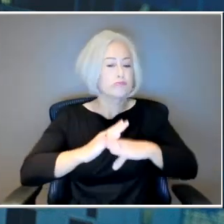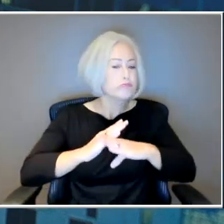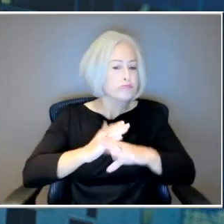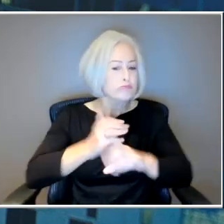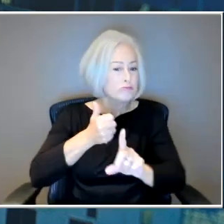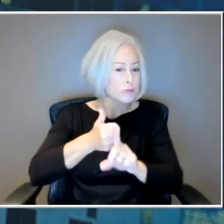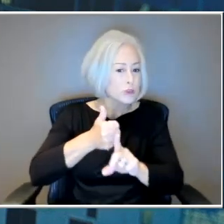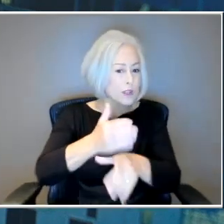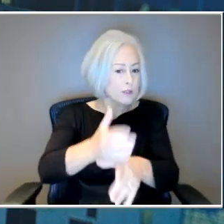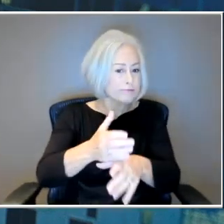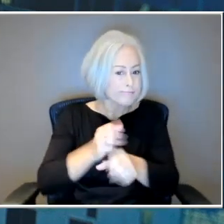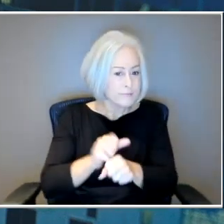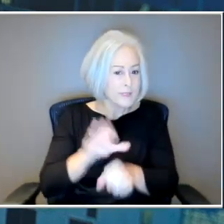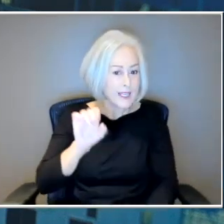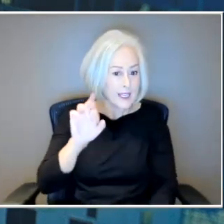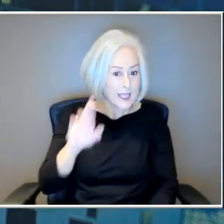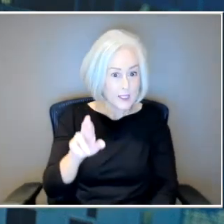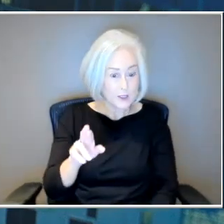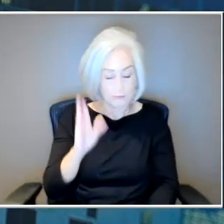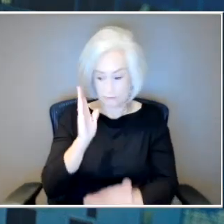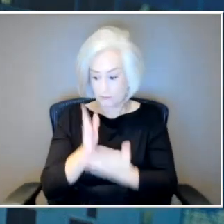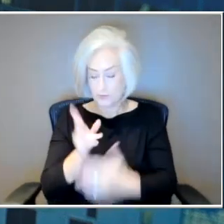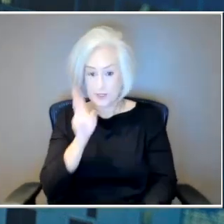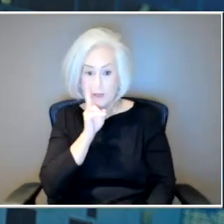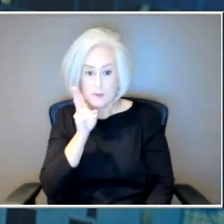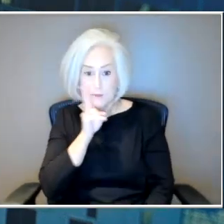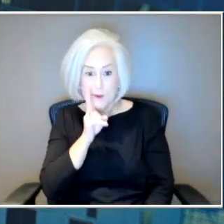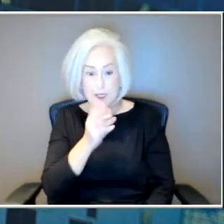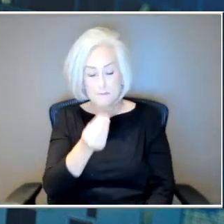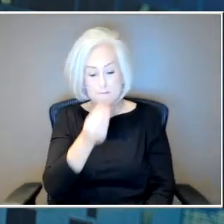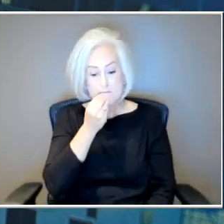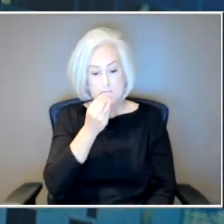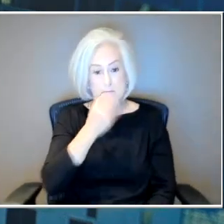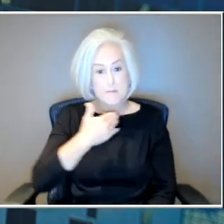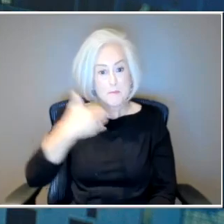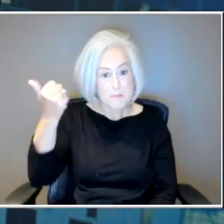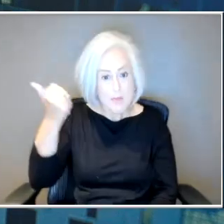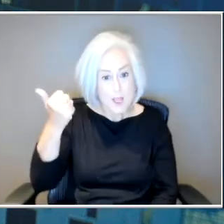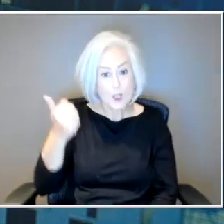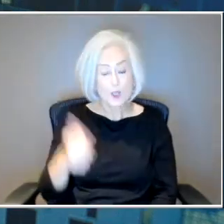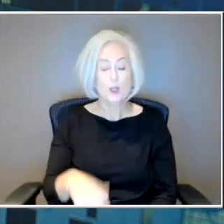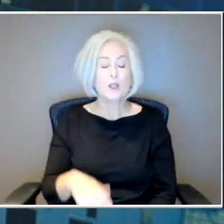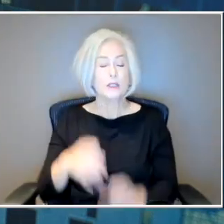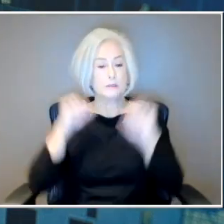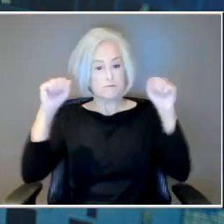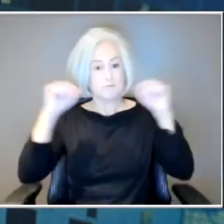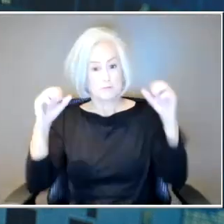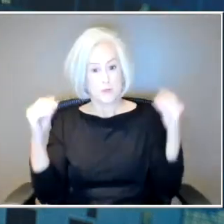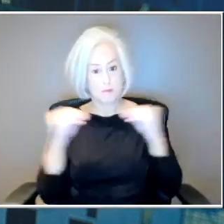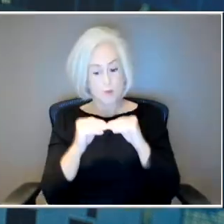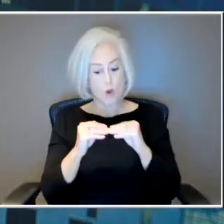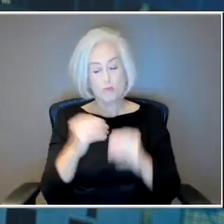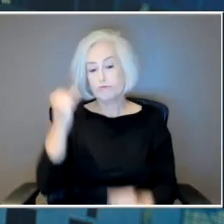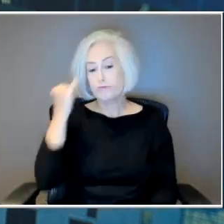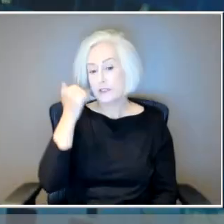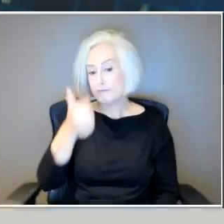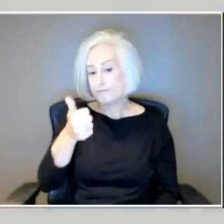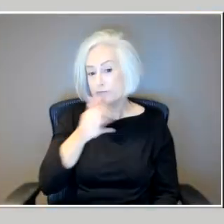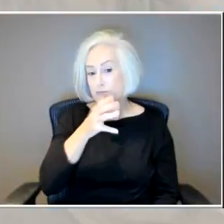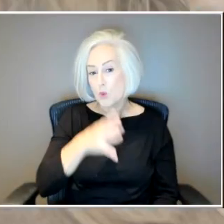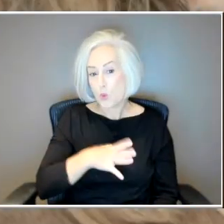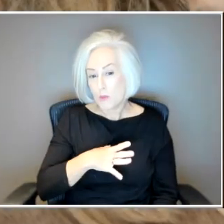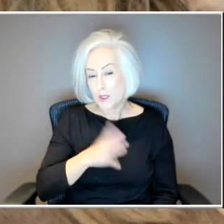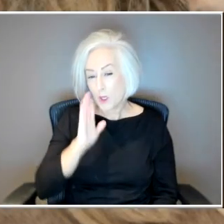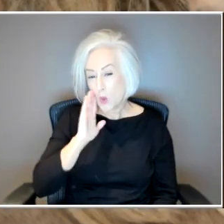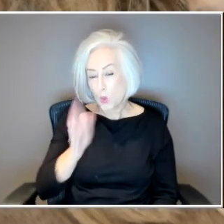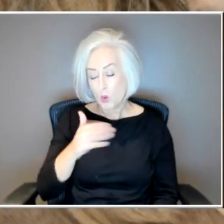smoking, eat better, exercise more? If you're a woman, would you ever consider having your breasts surgically removed? You may remember